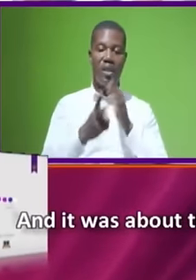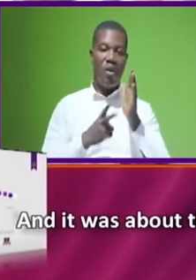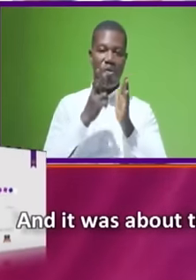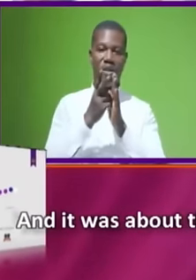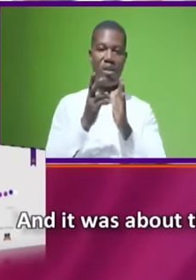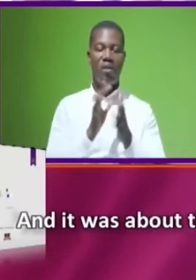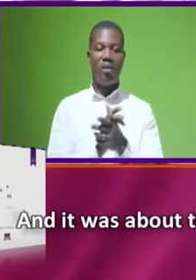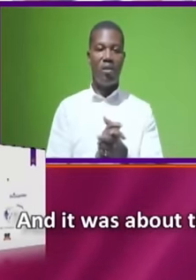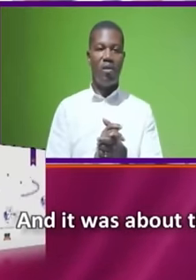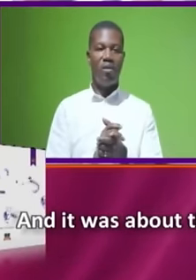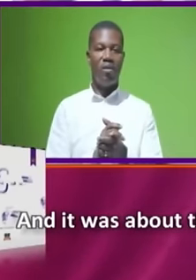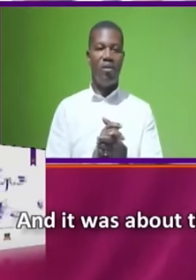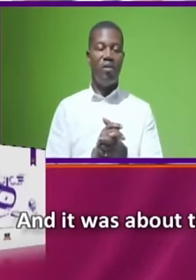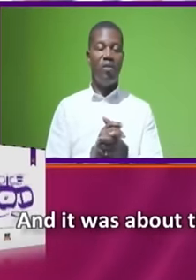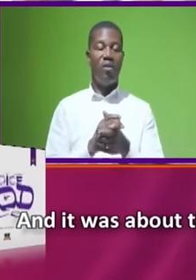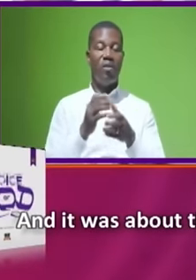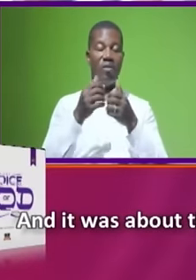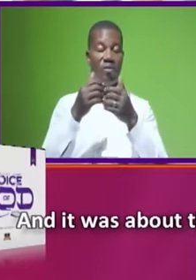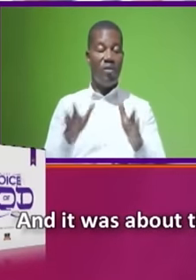And it was about the space of three hours.